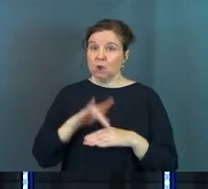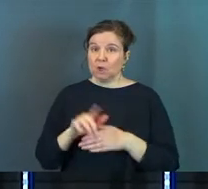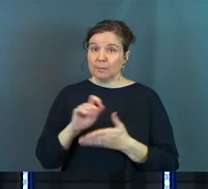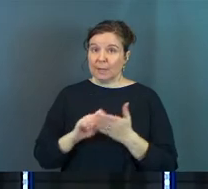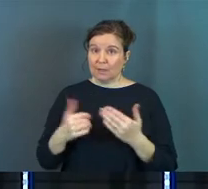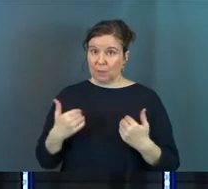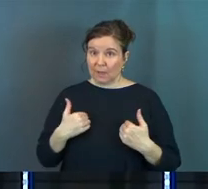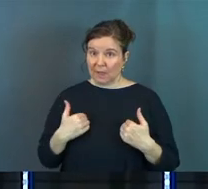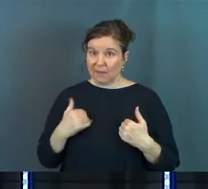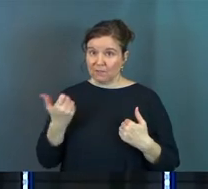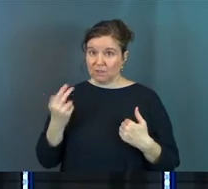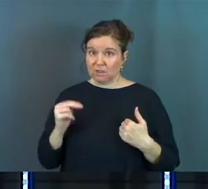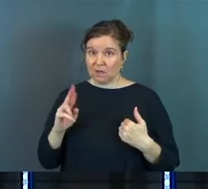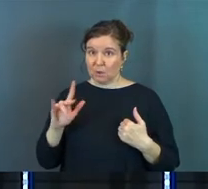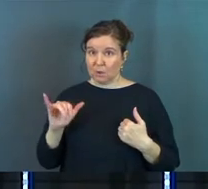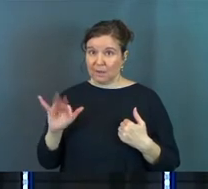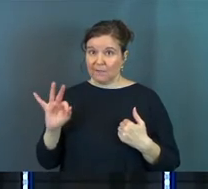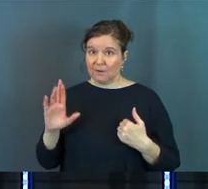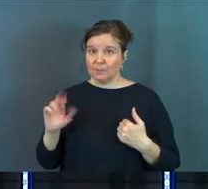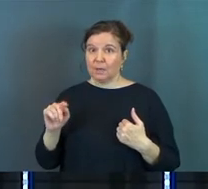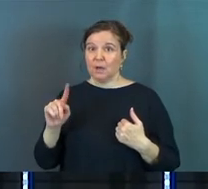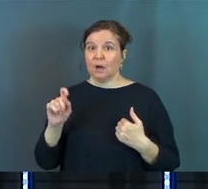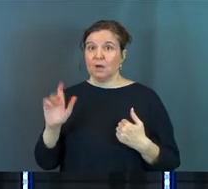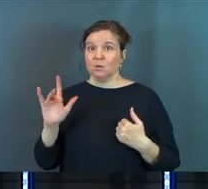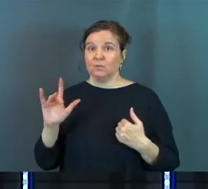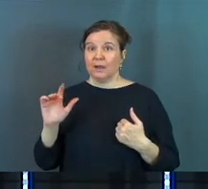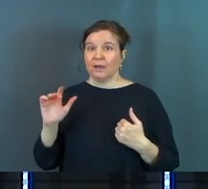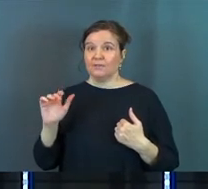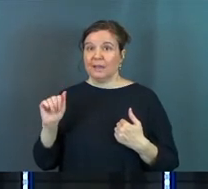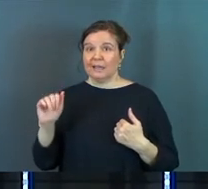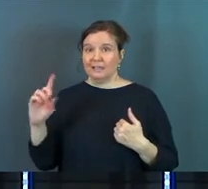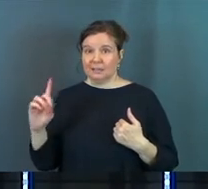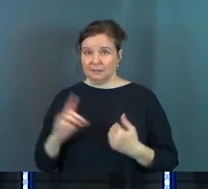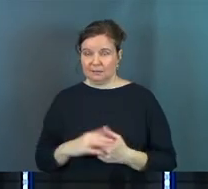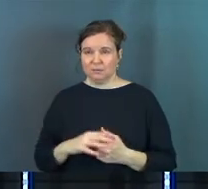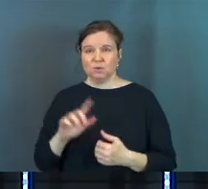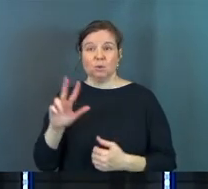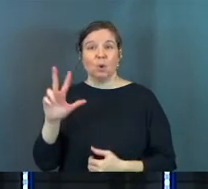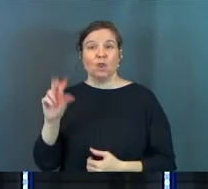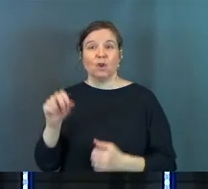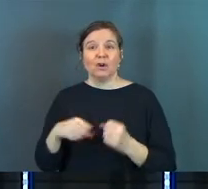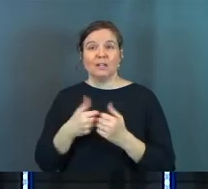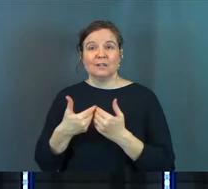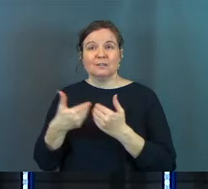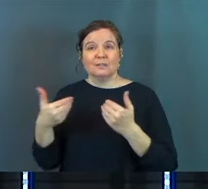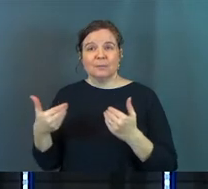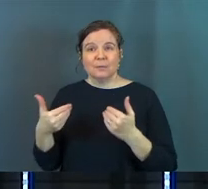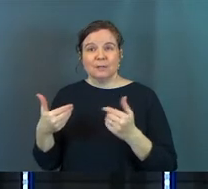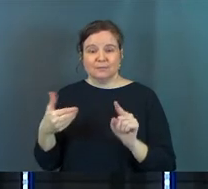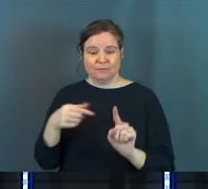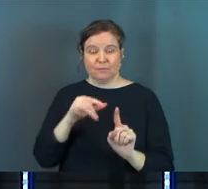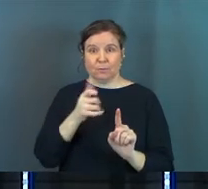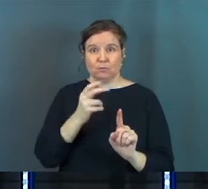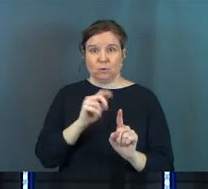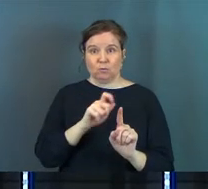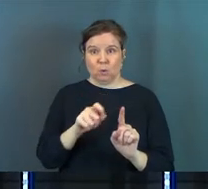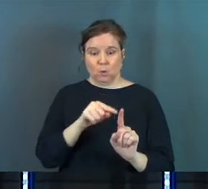earliest manuscript that we've got, John Ryland's fragment, 125 AD. It's only 30 years from the